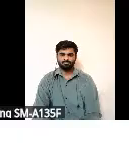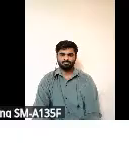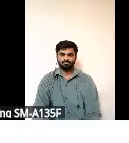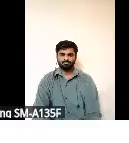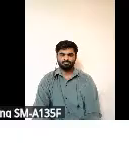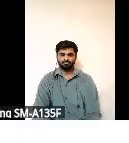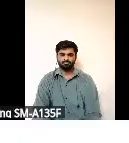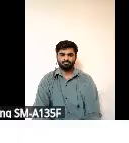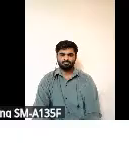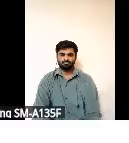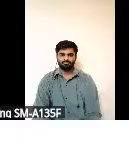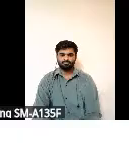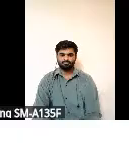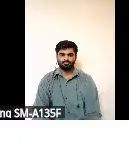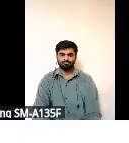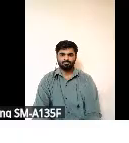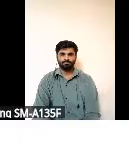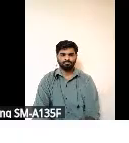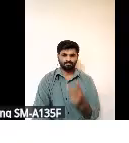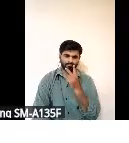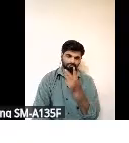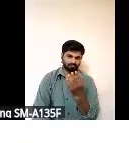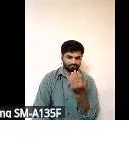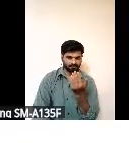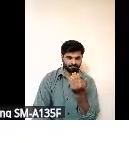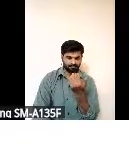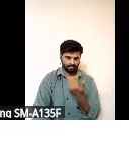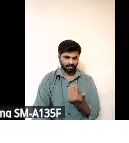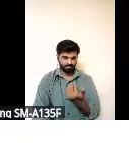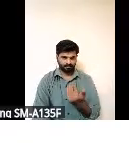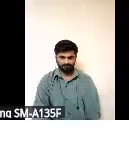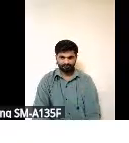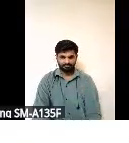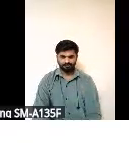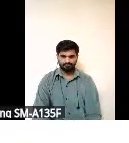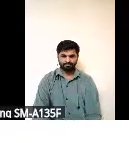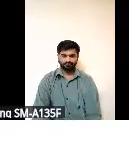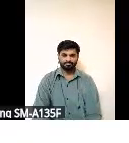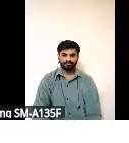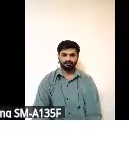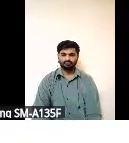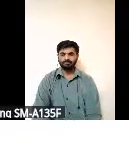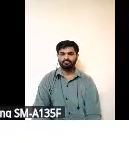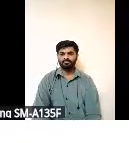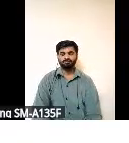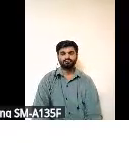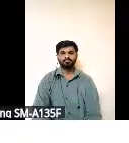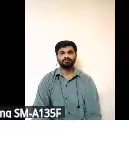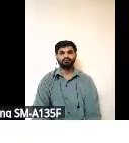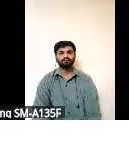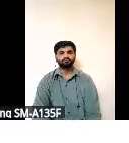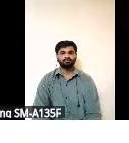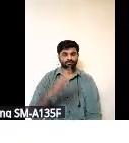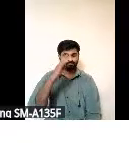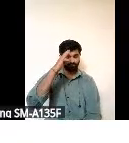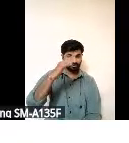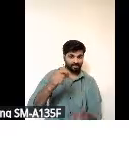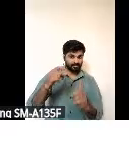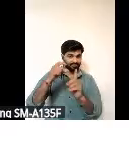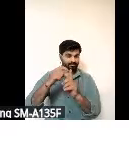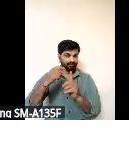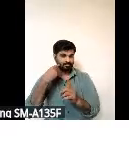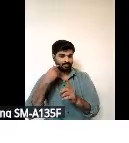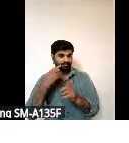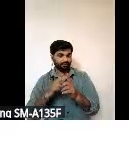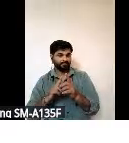Is it visible now? Yes, I can. Yeah. Okay. Okay. Hi everyone. So I'll just